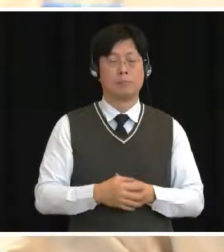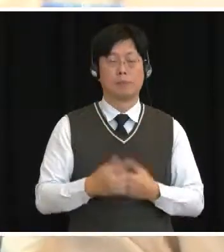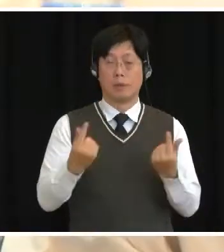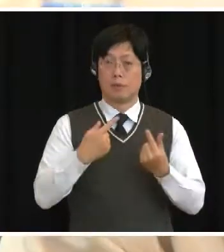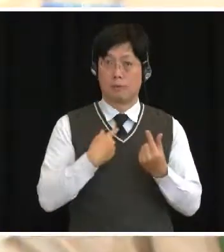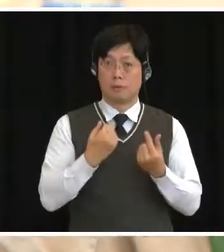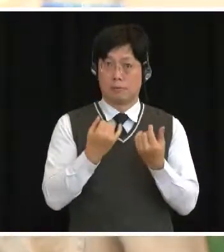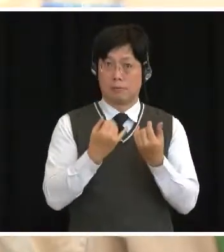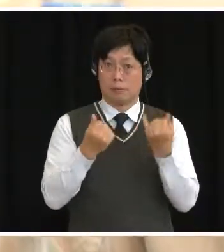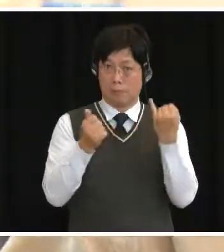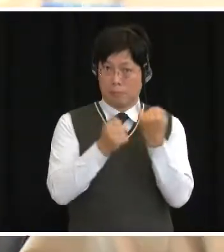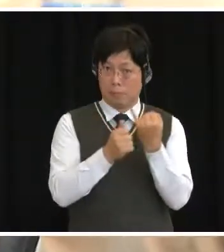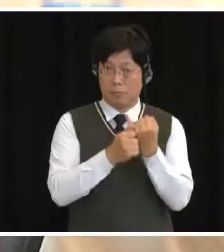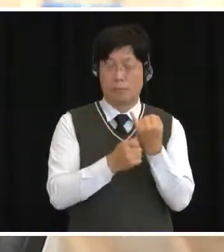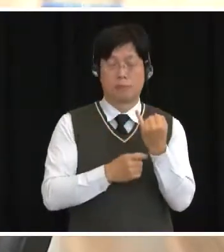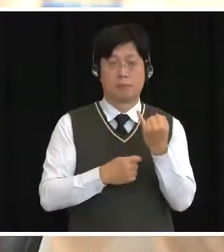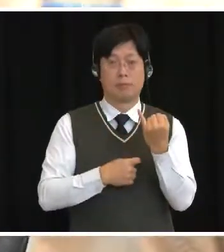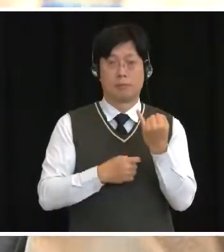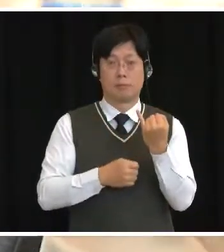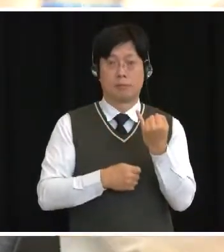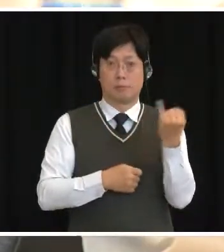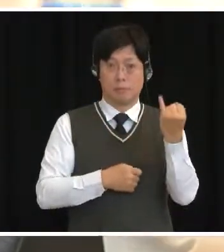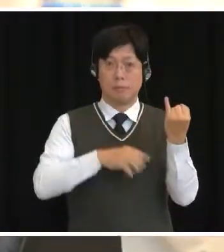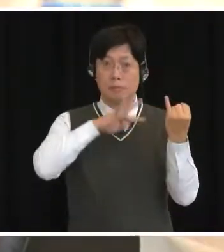CRC and the CEDAW.